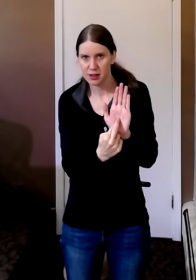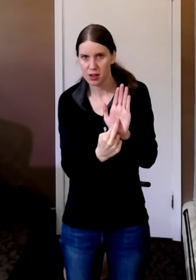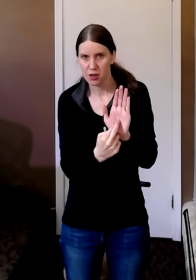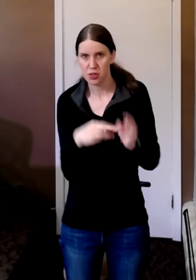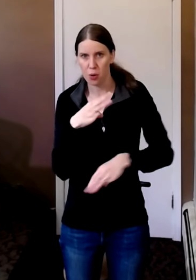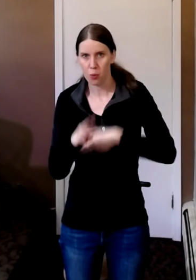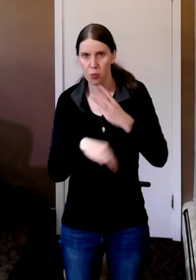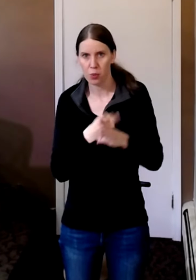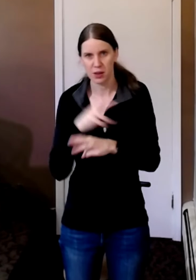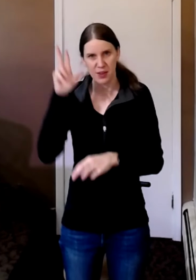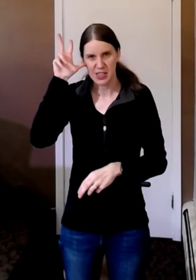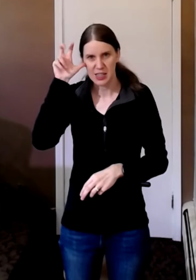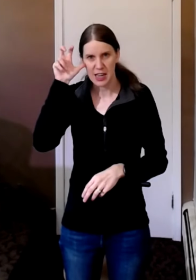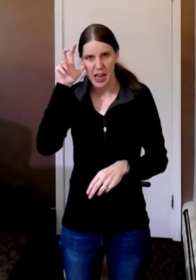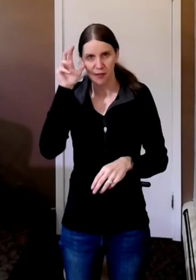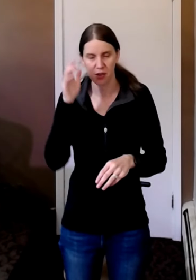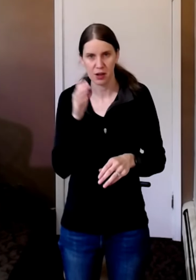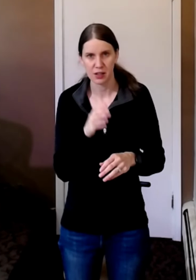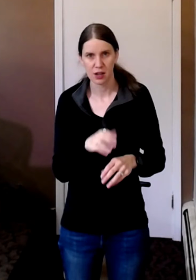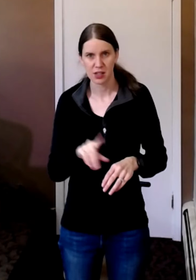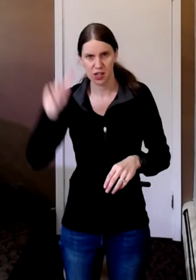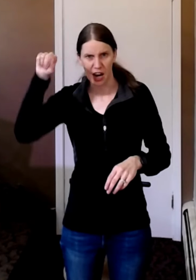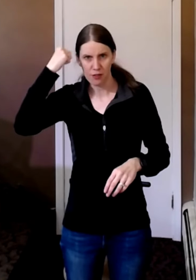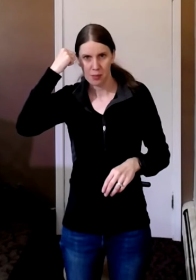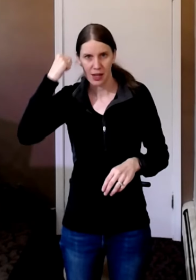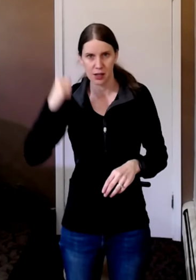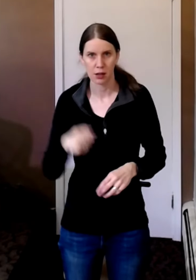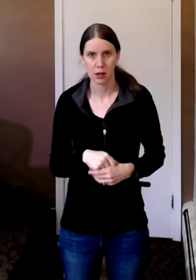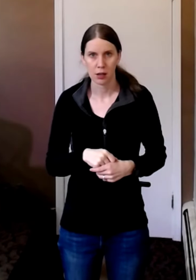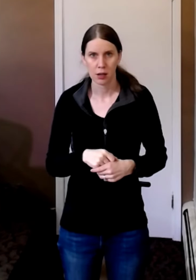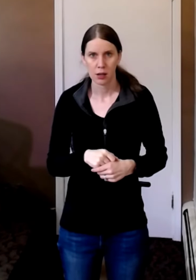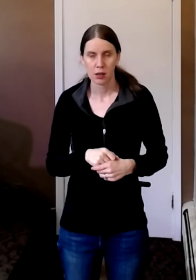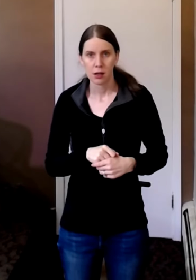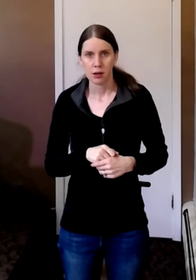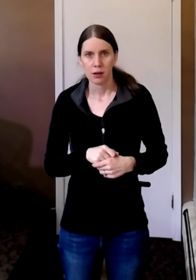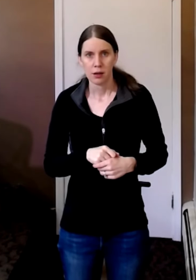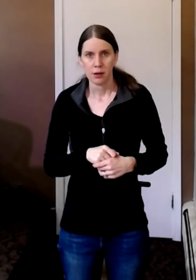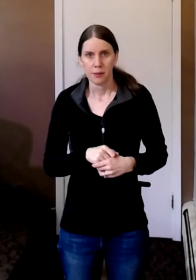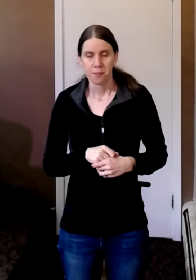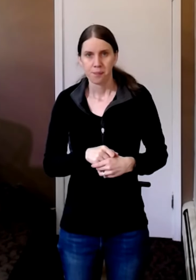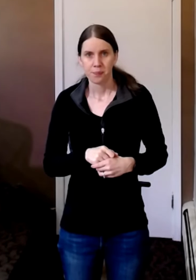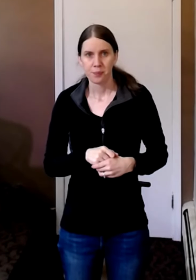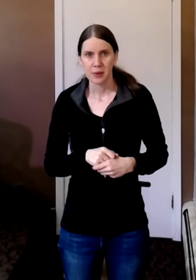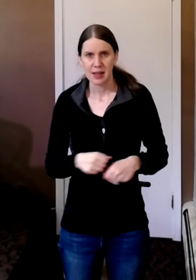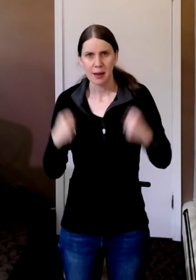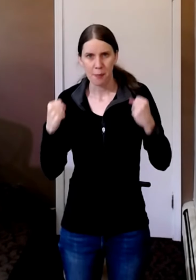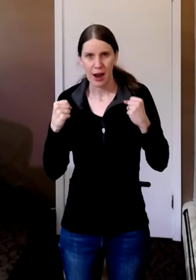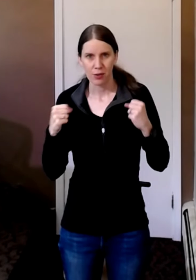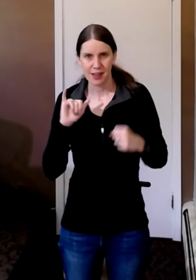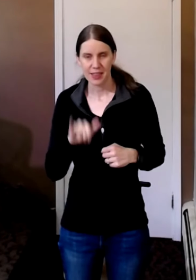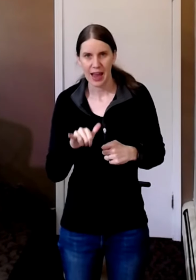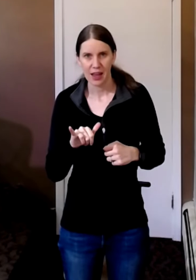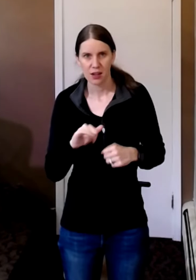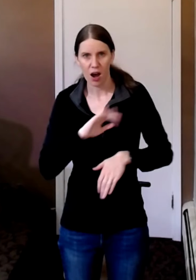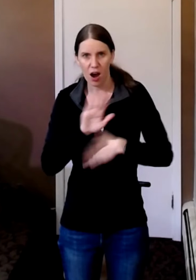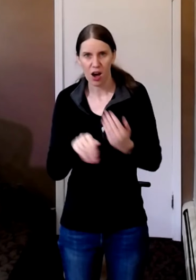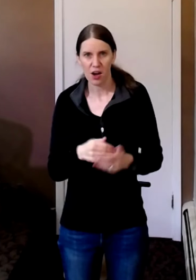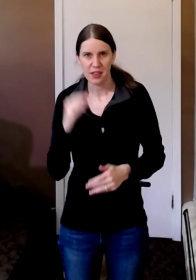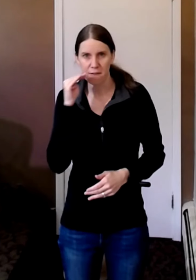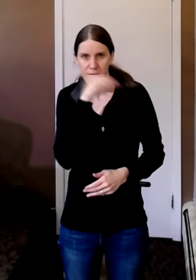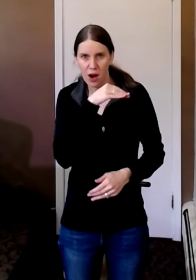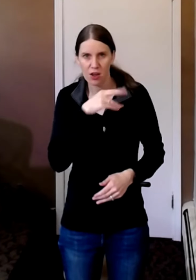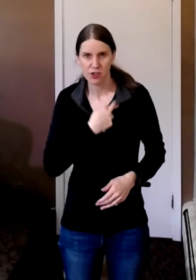worldly, devilish systems that are both political and economic. It's the powers of it. It is all of the